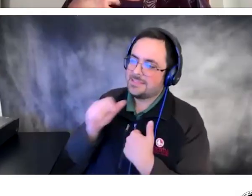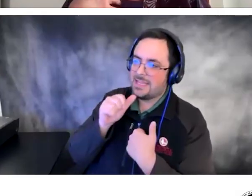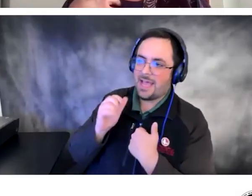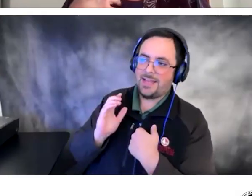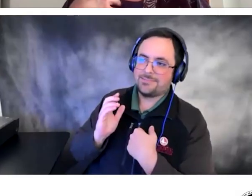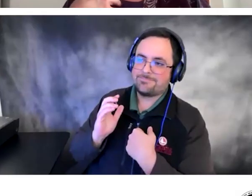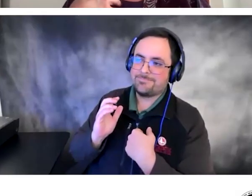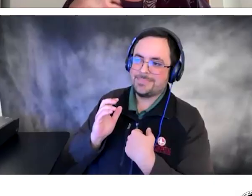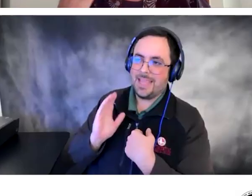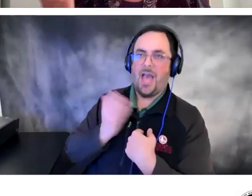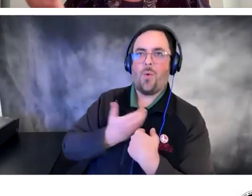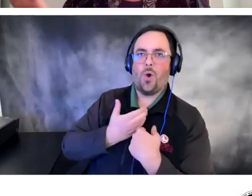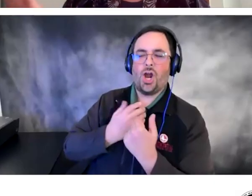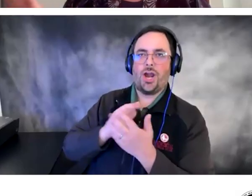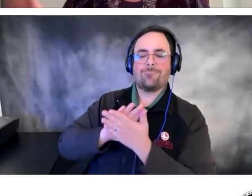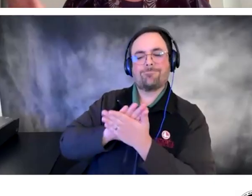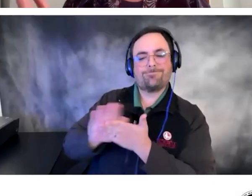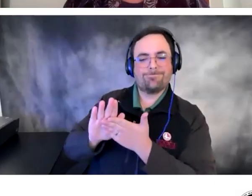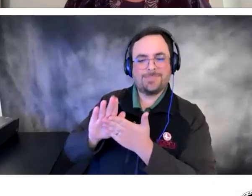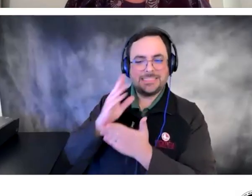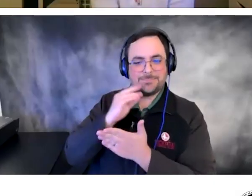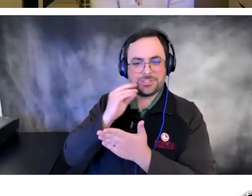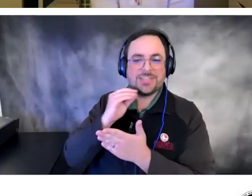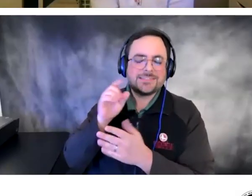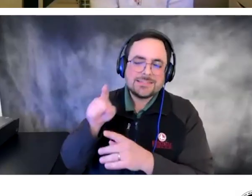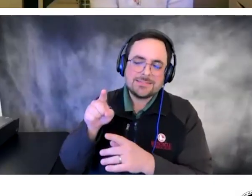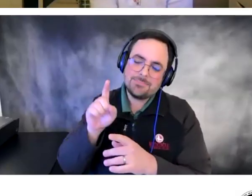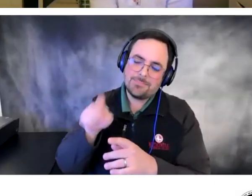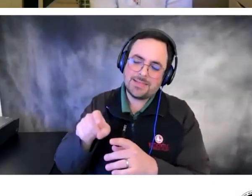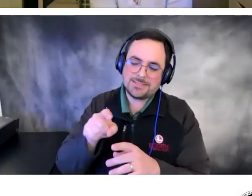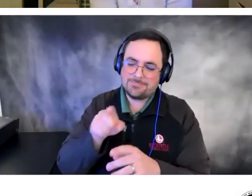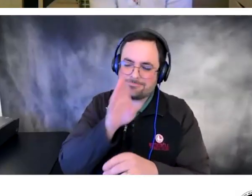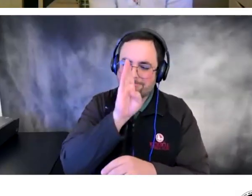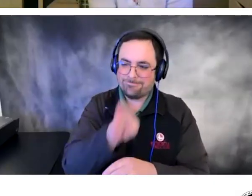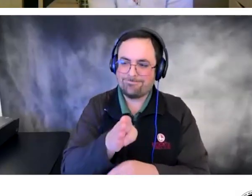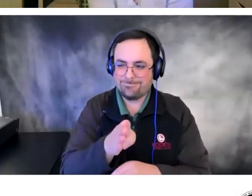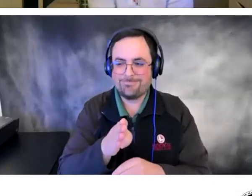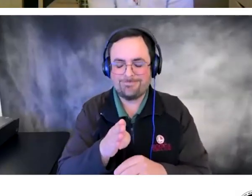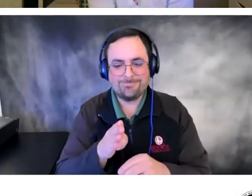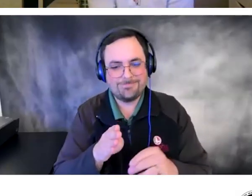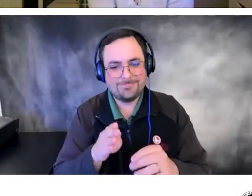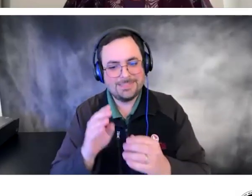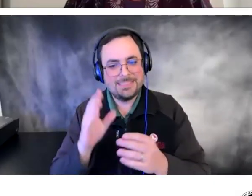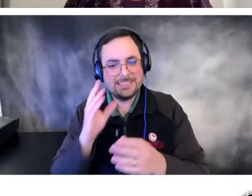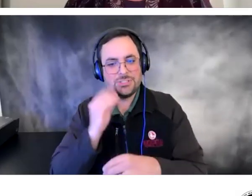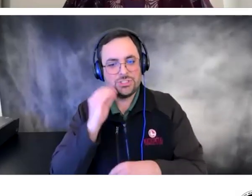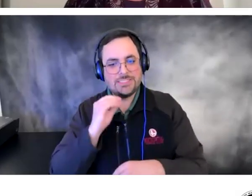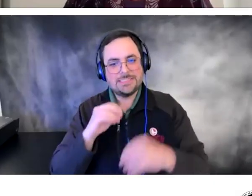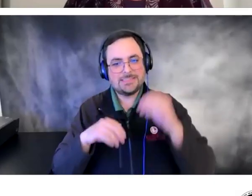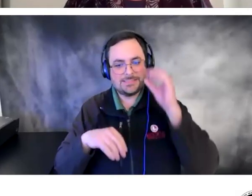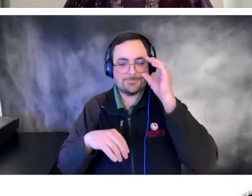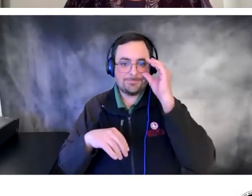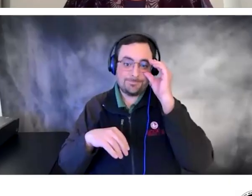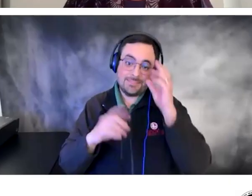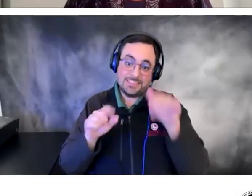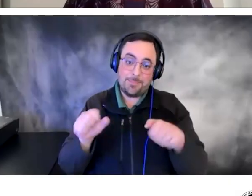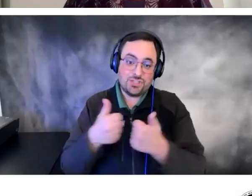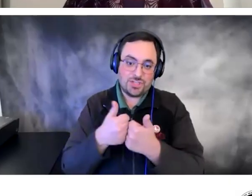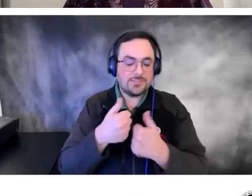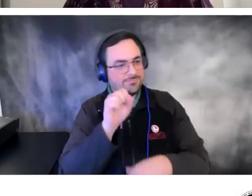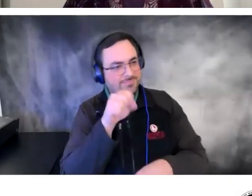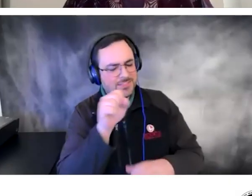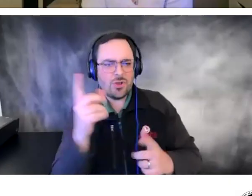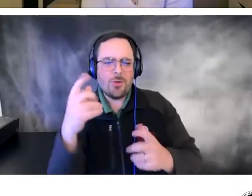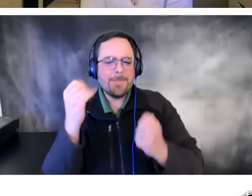our sanitized version of it, right? Very true. Very Yeah. true. It's tough. It's challenging is for us, but we have to do it.